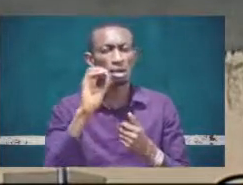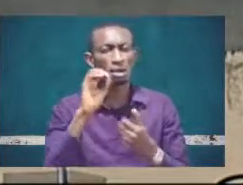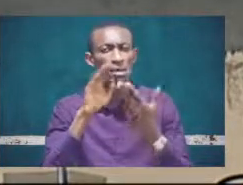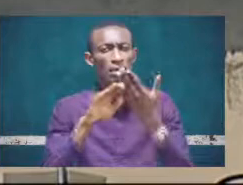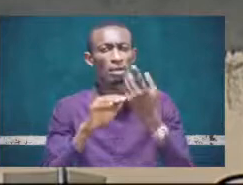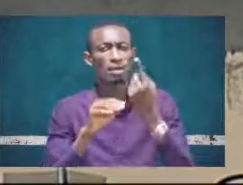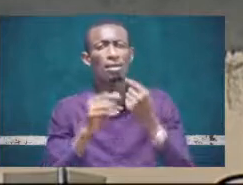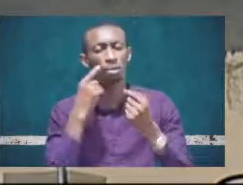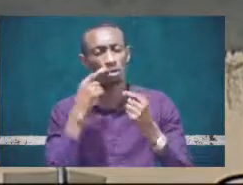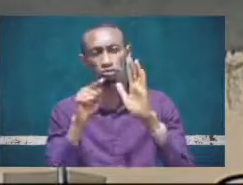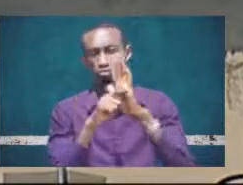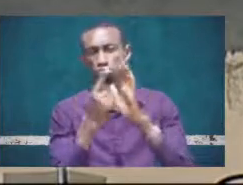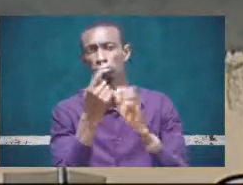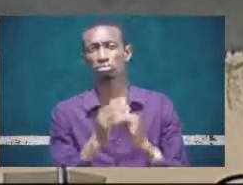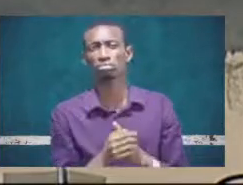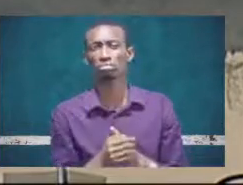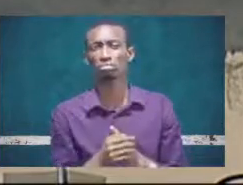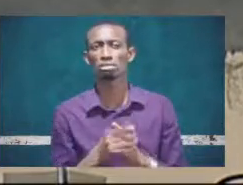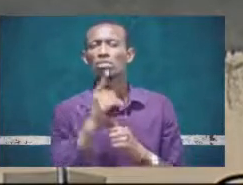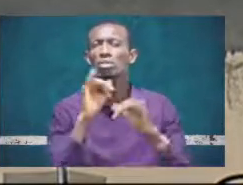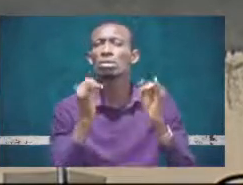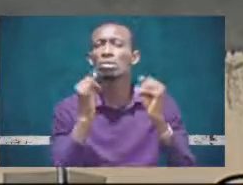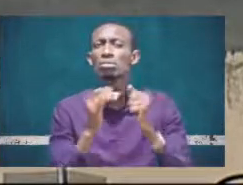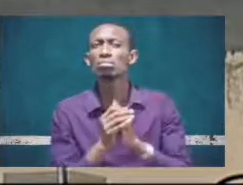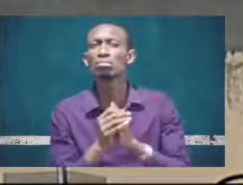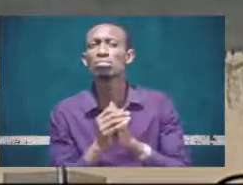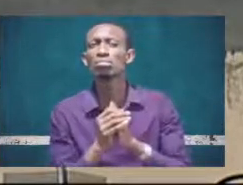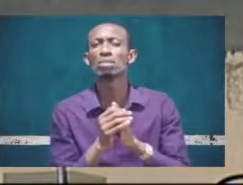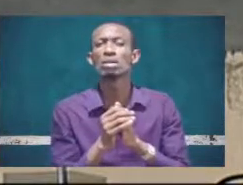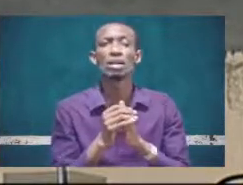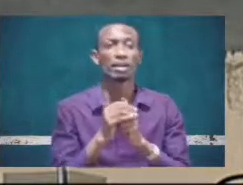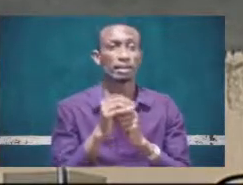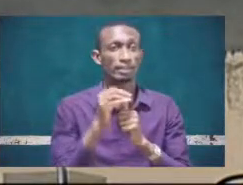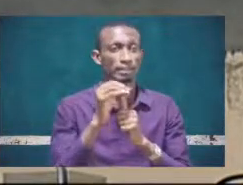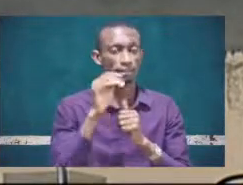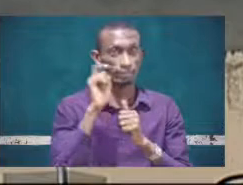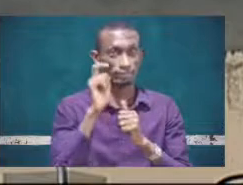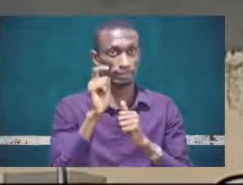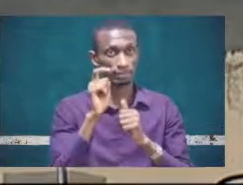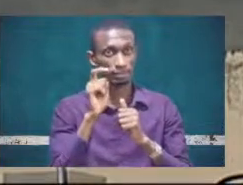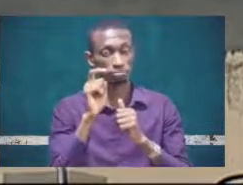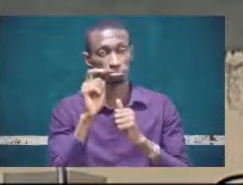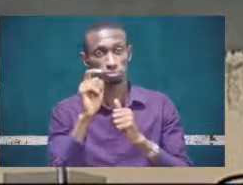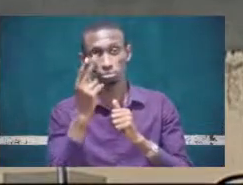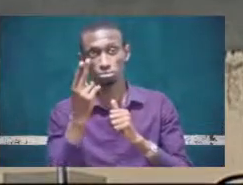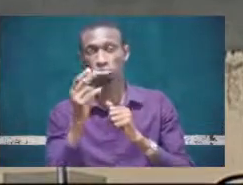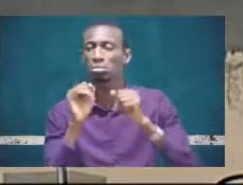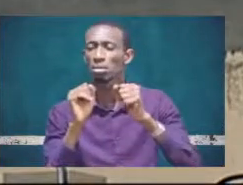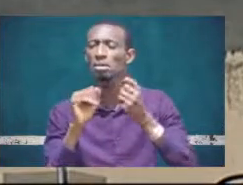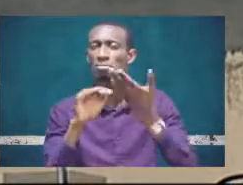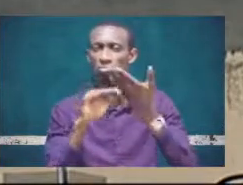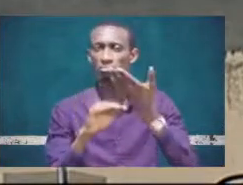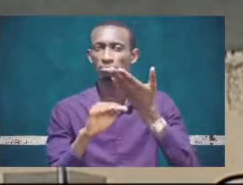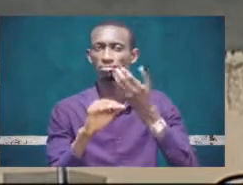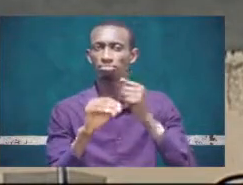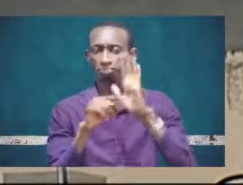this is negative. And when you try x to be 2, for instance, you'd be having 2 minus 1, which is equal to 1, which